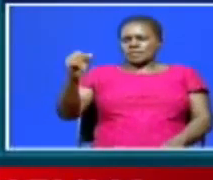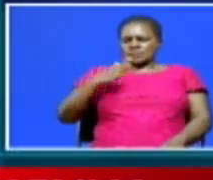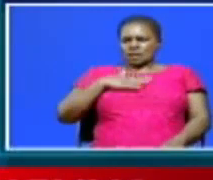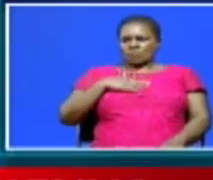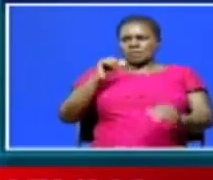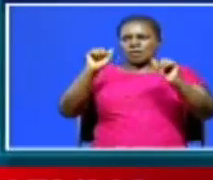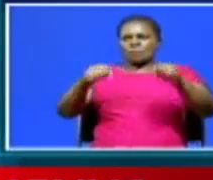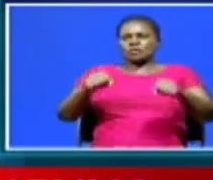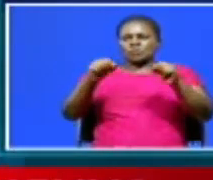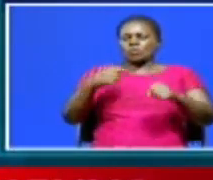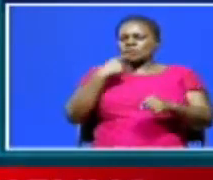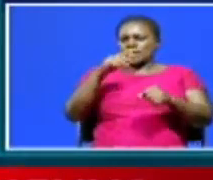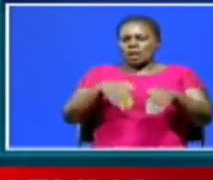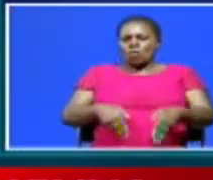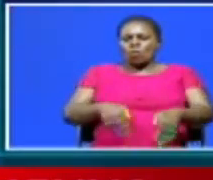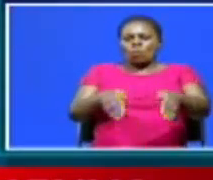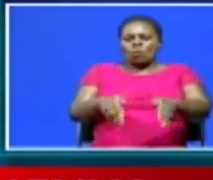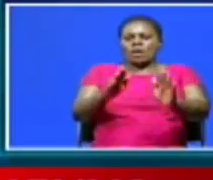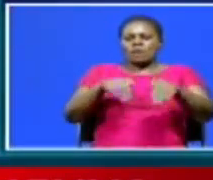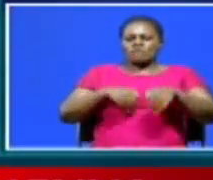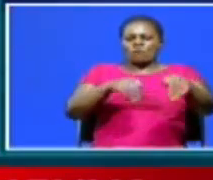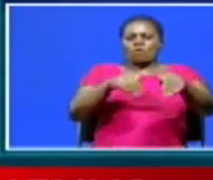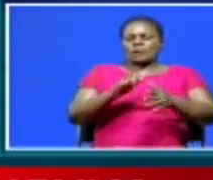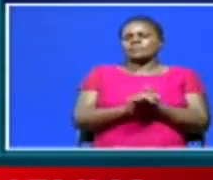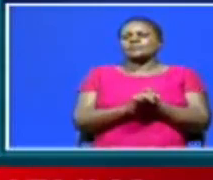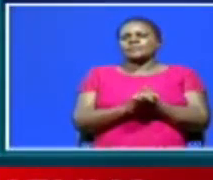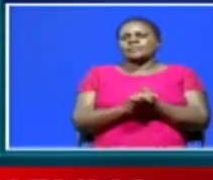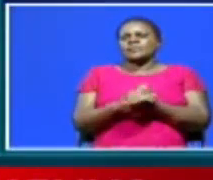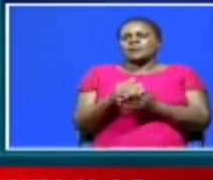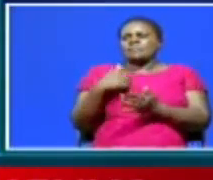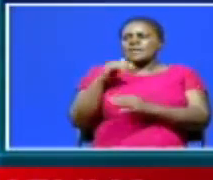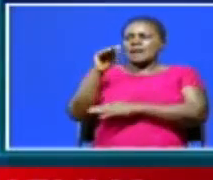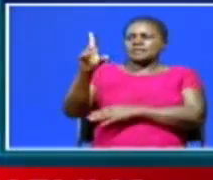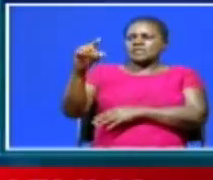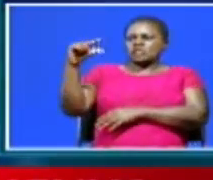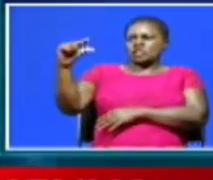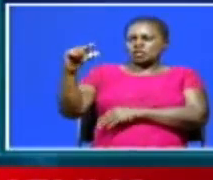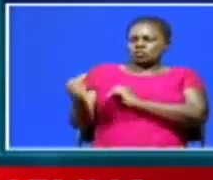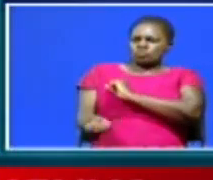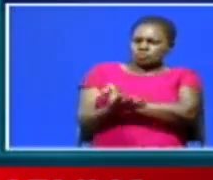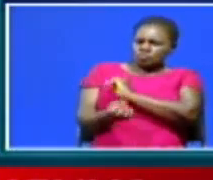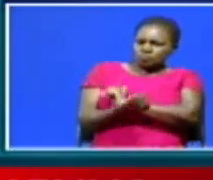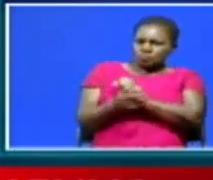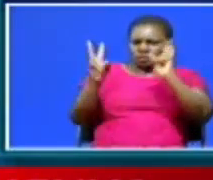will be able to give way forward on this in the coming briefings. I'd ask the DG to come in and elaborate